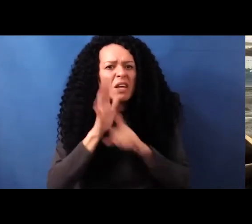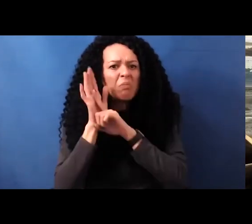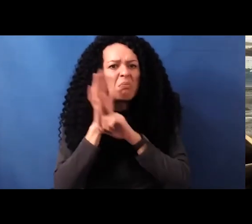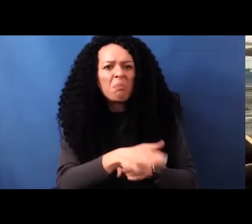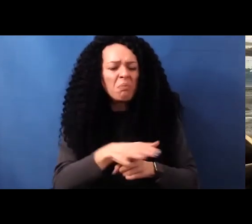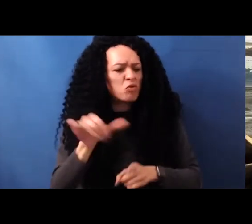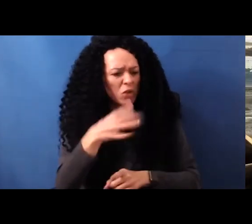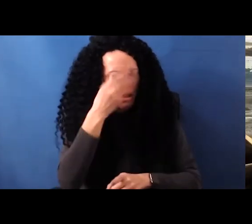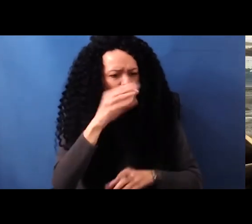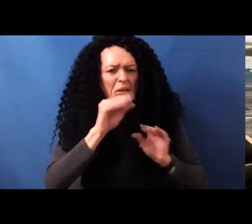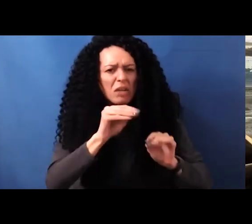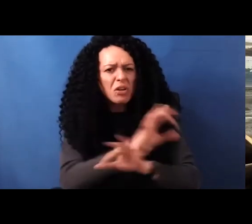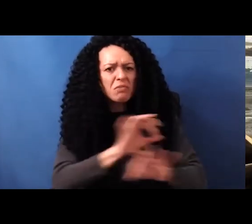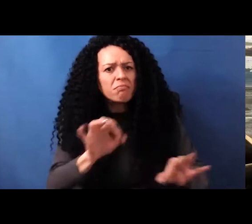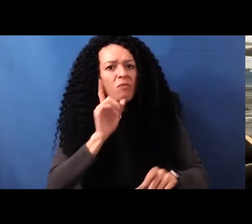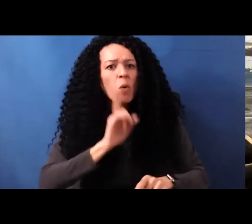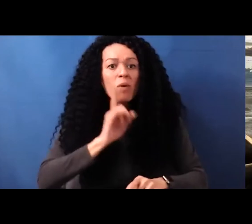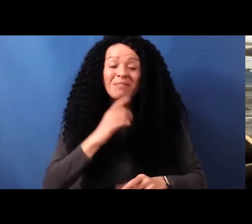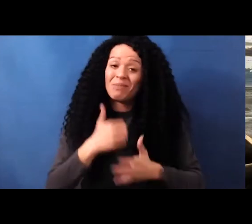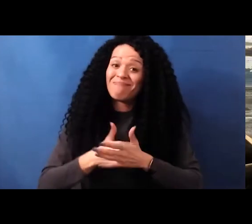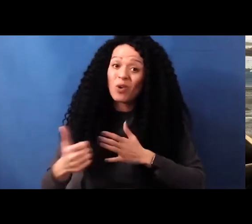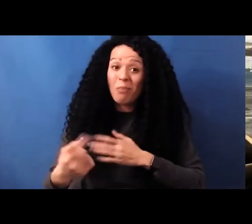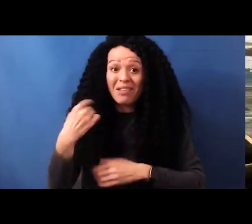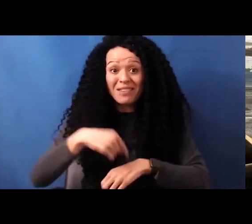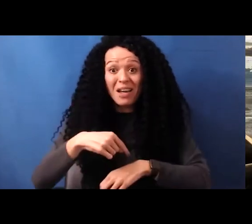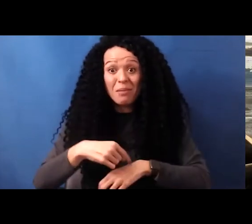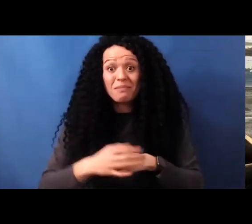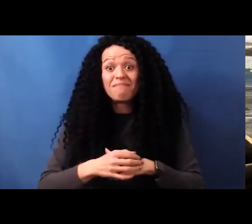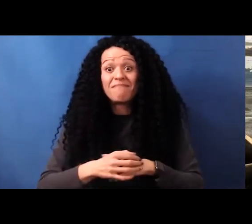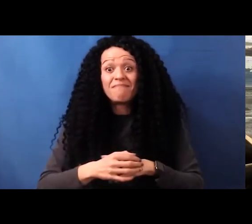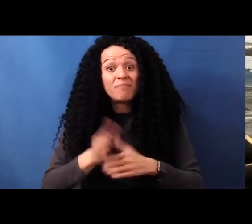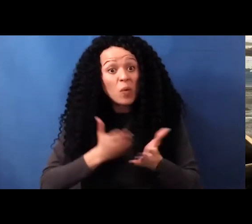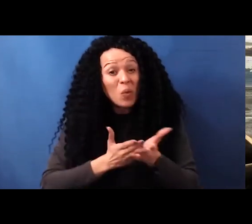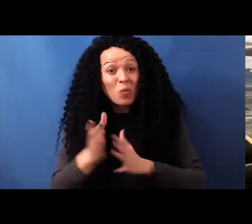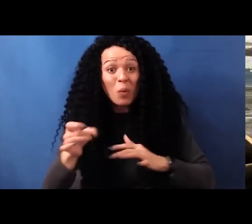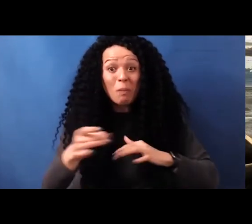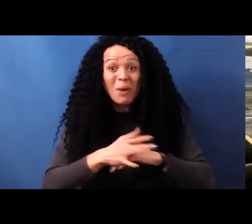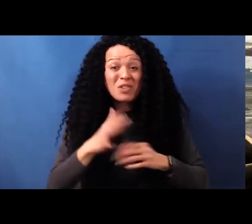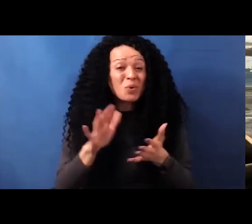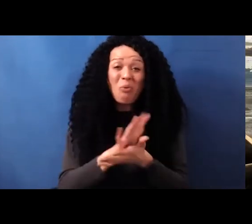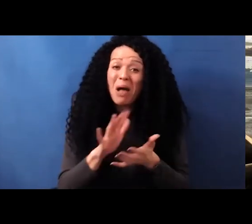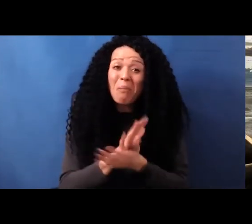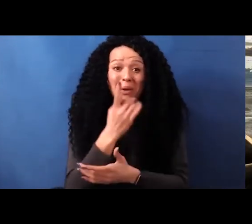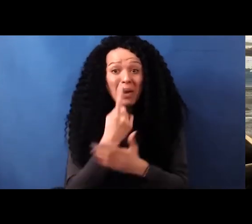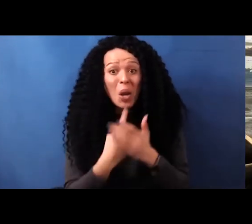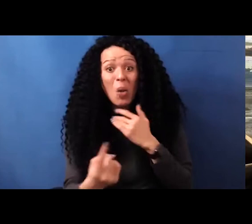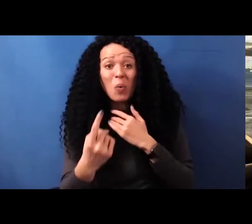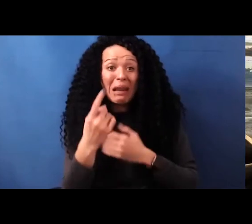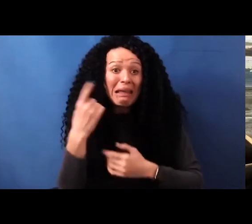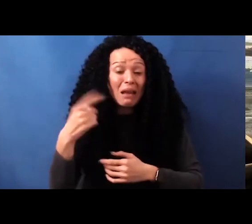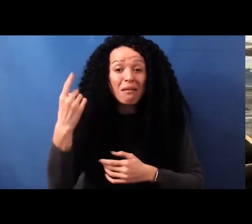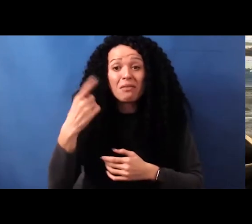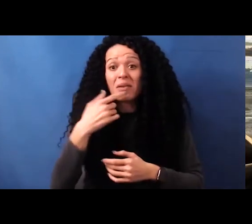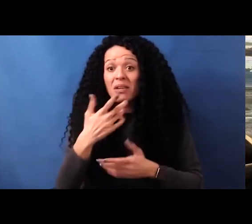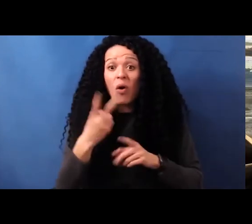was common at that time. During this marriage, she'd been very unhappy and lonely in London and often